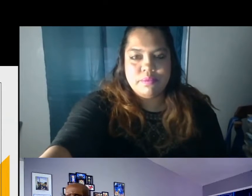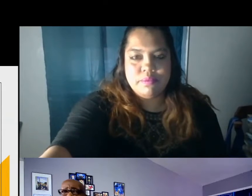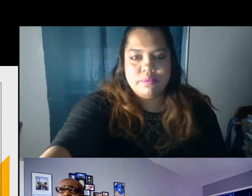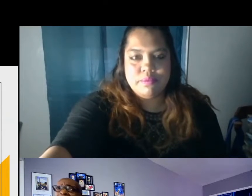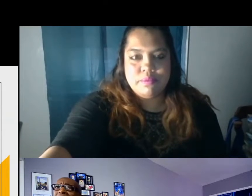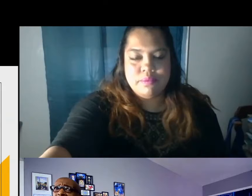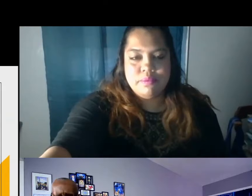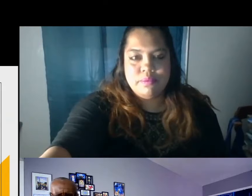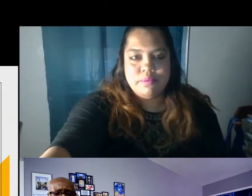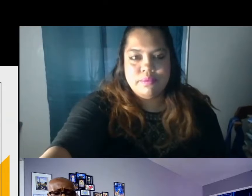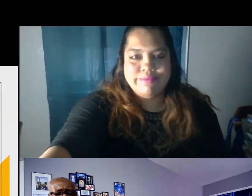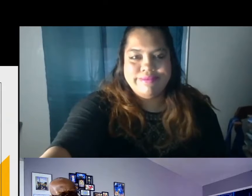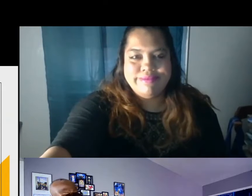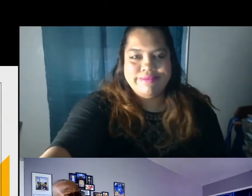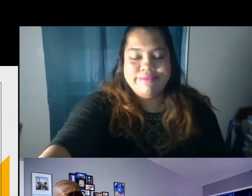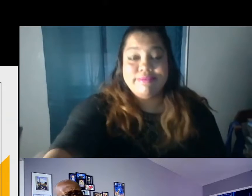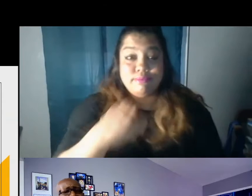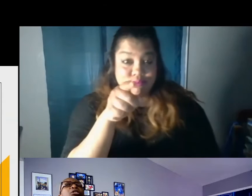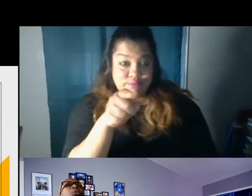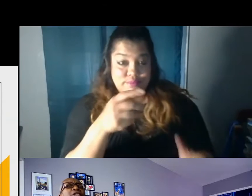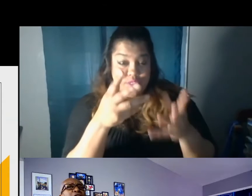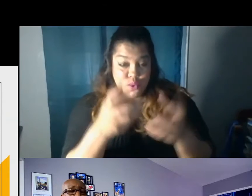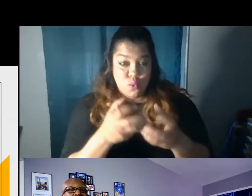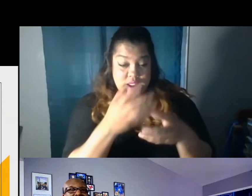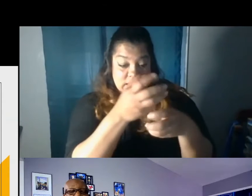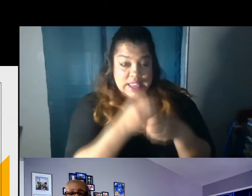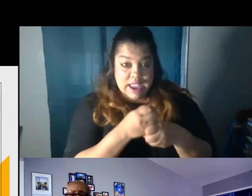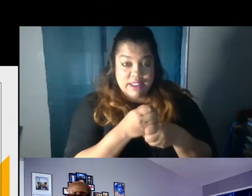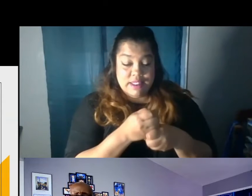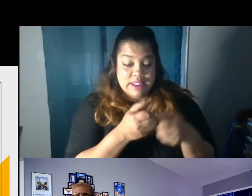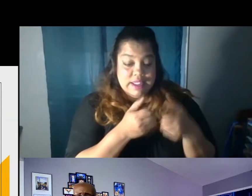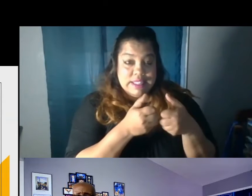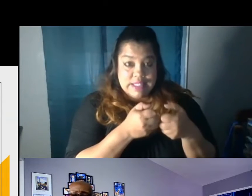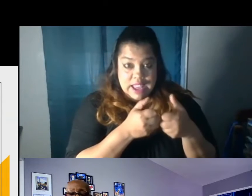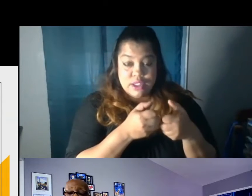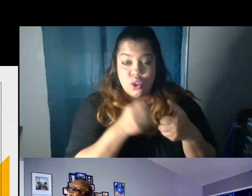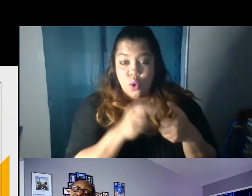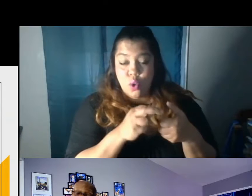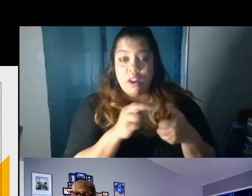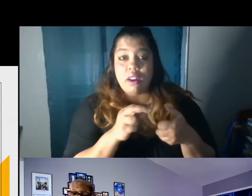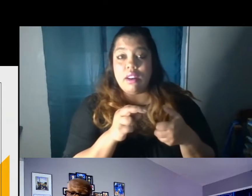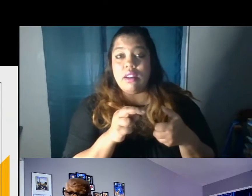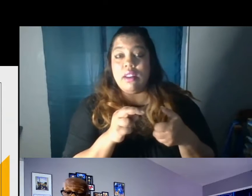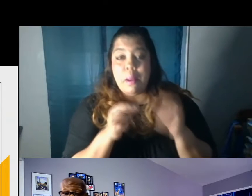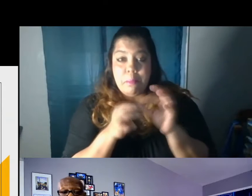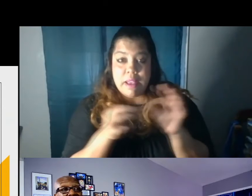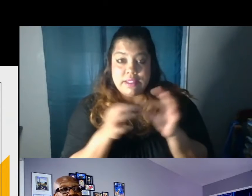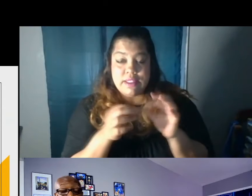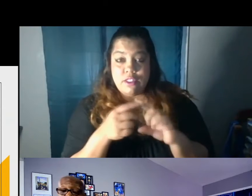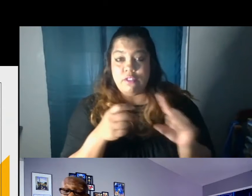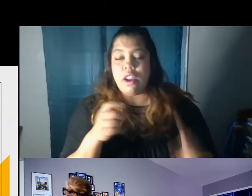hear that voice? If so, here's what you do. Get your phone. Type join